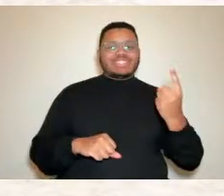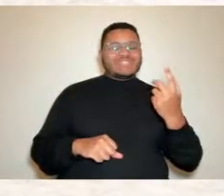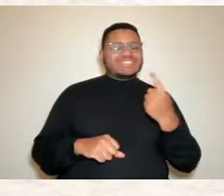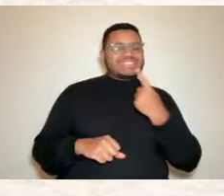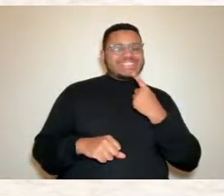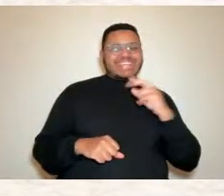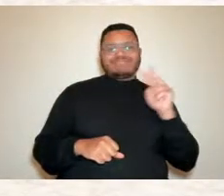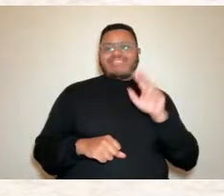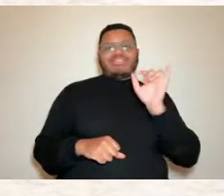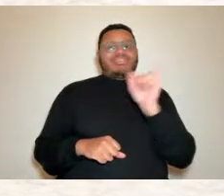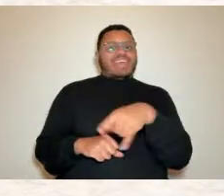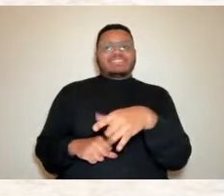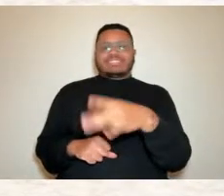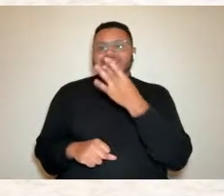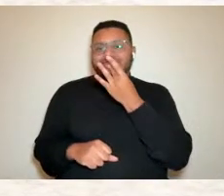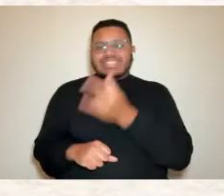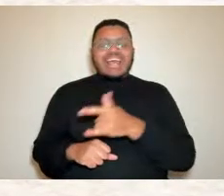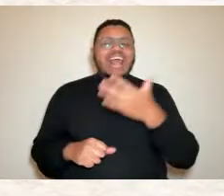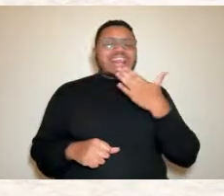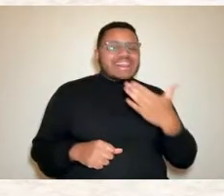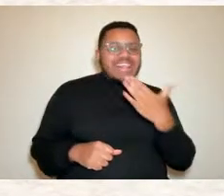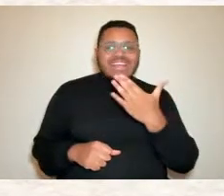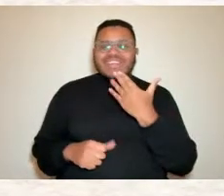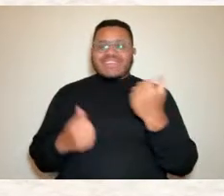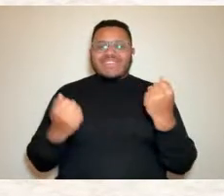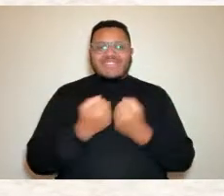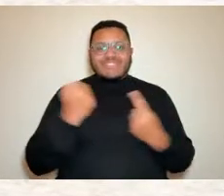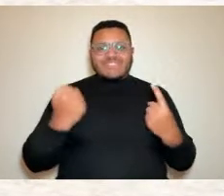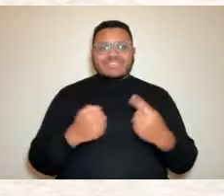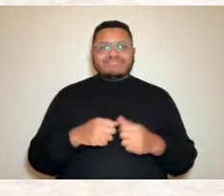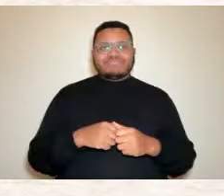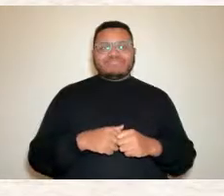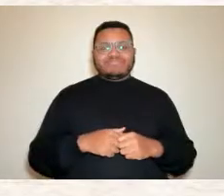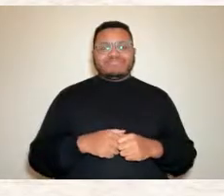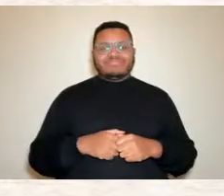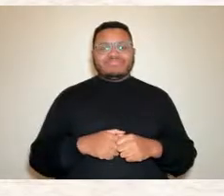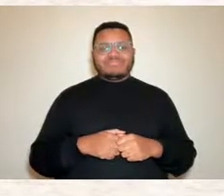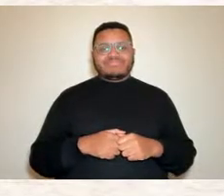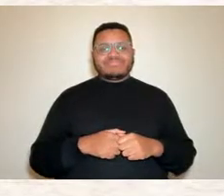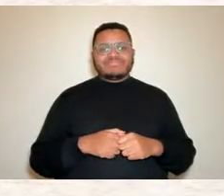delicious. So, thank you all, everyone.